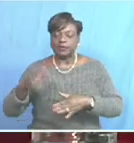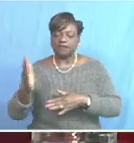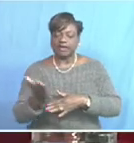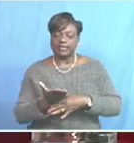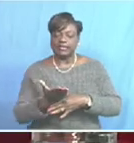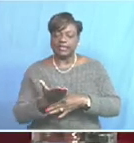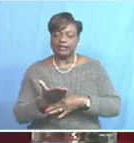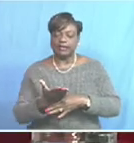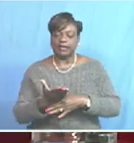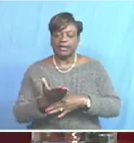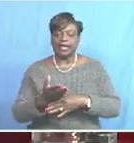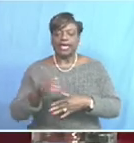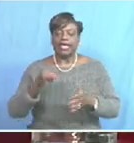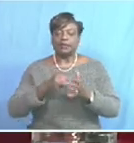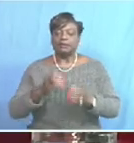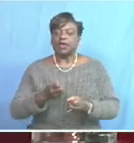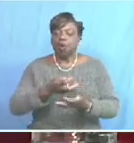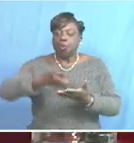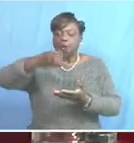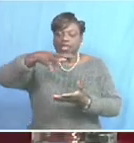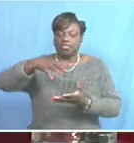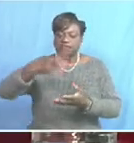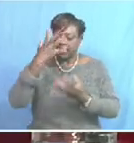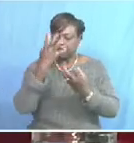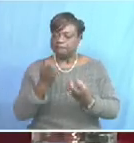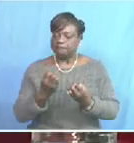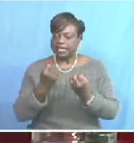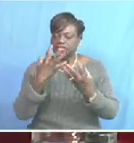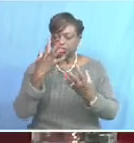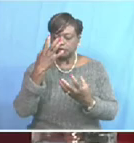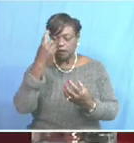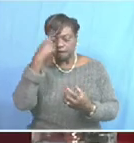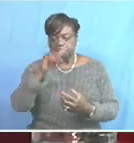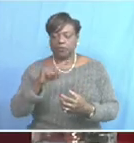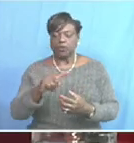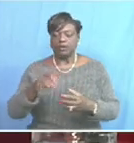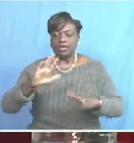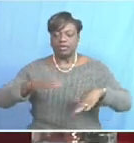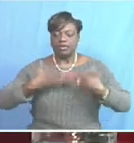believe that it'll be a wealth of information for local and budding entrepreneurs.